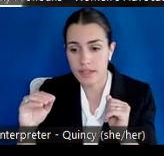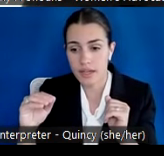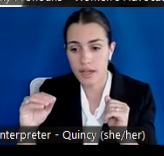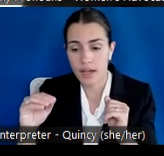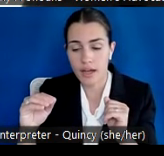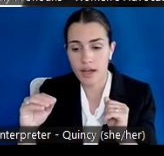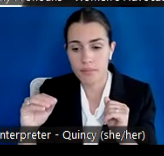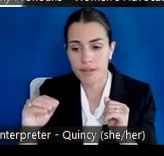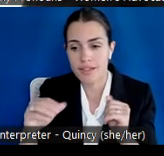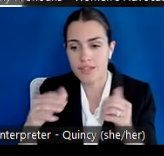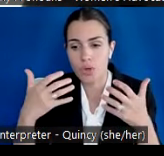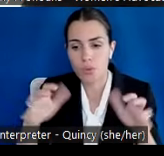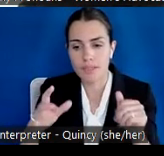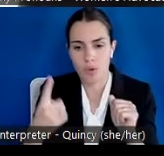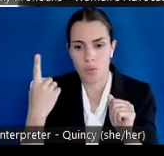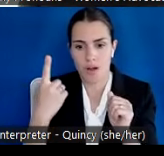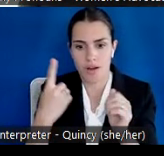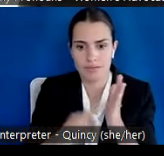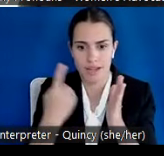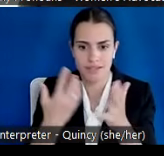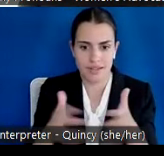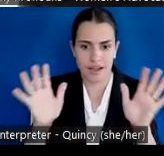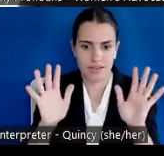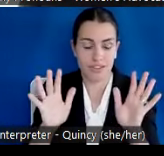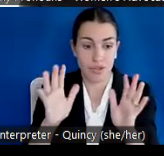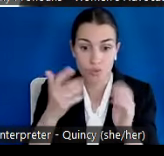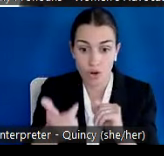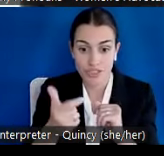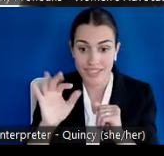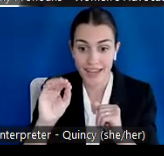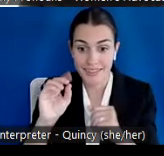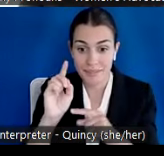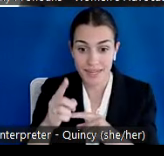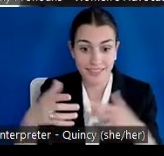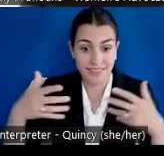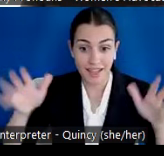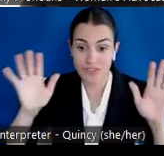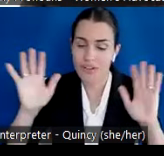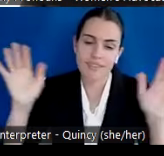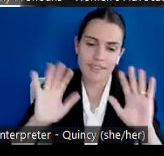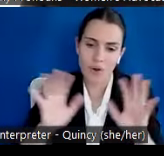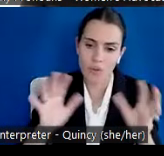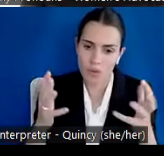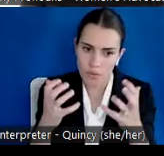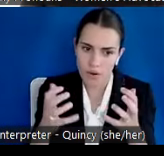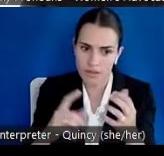done of like, okay, you watch this 90-minute thing, you're great now, we can call ourselves inclusive. Like we want to make sure that we're doing the